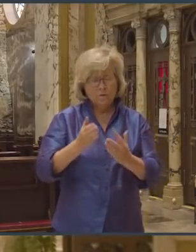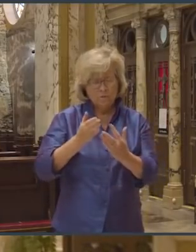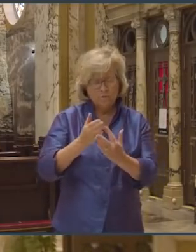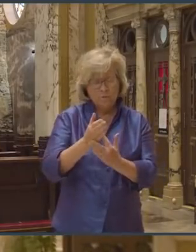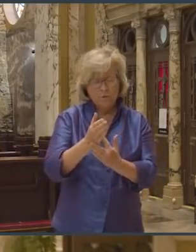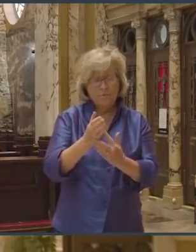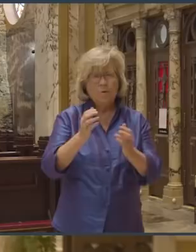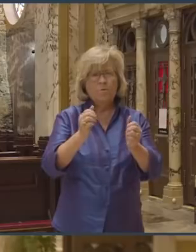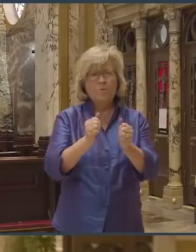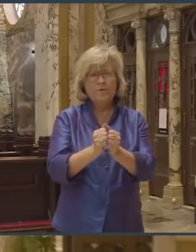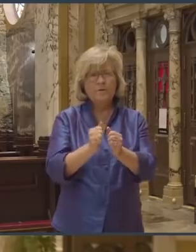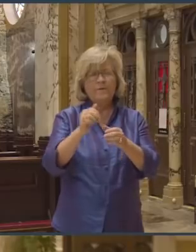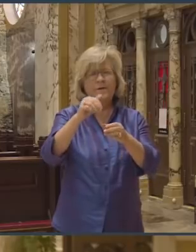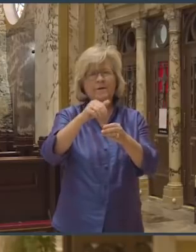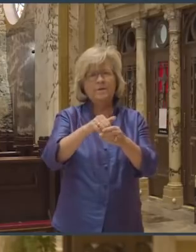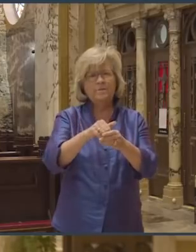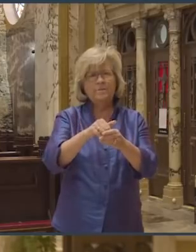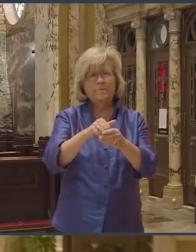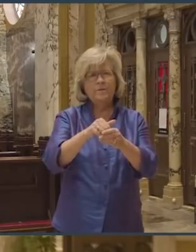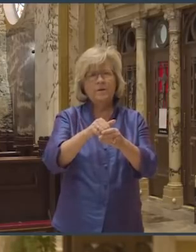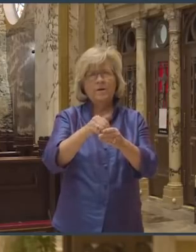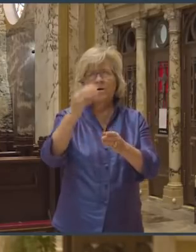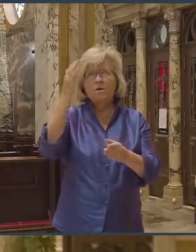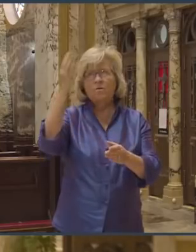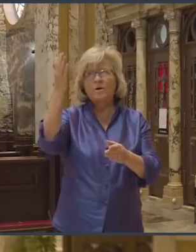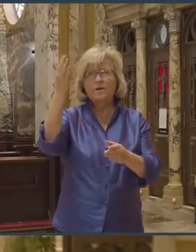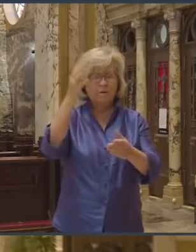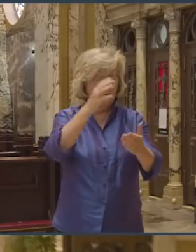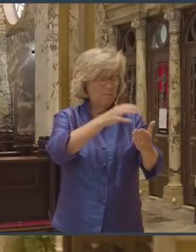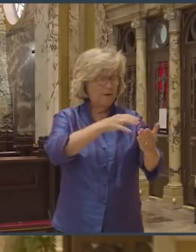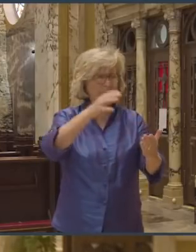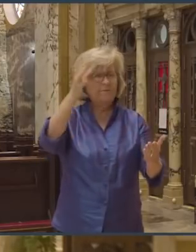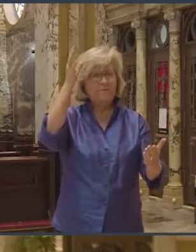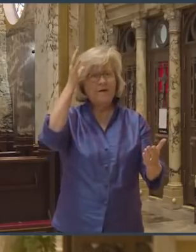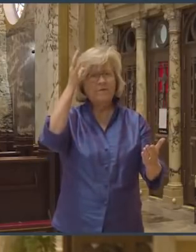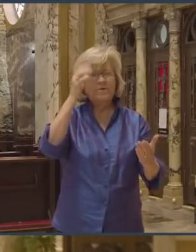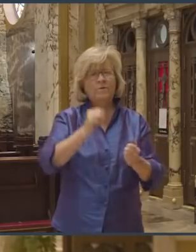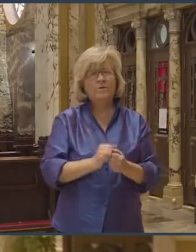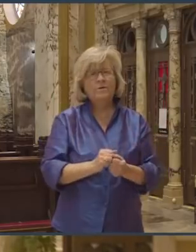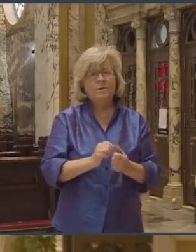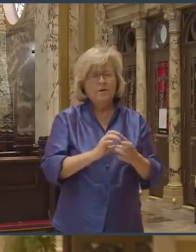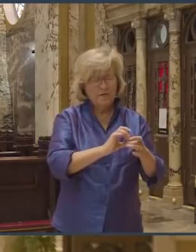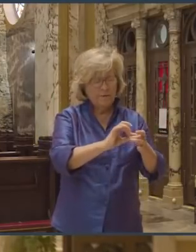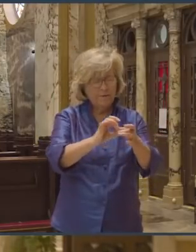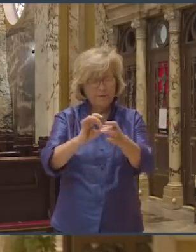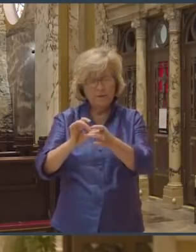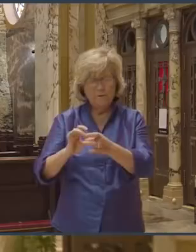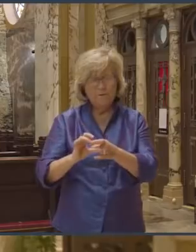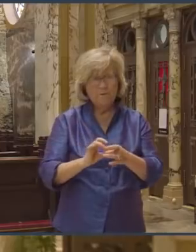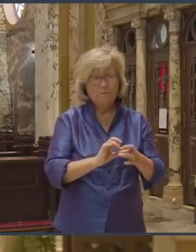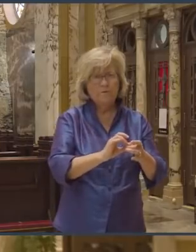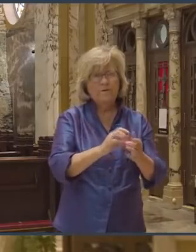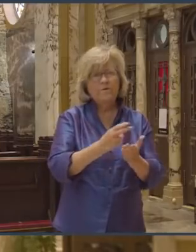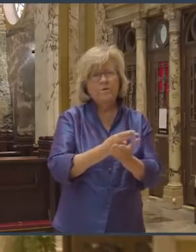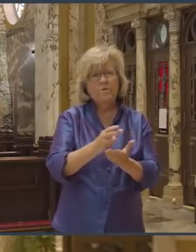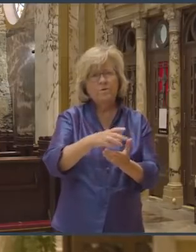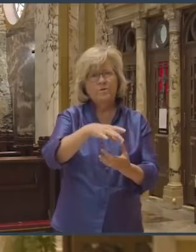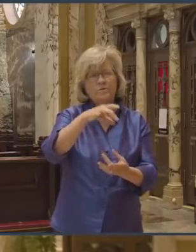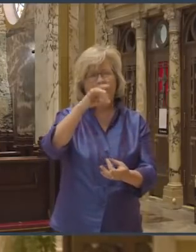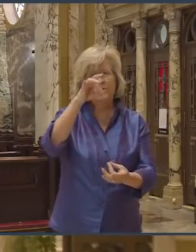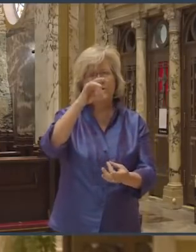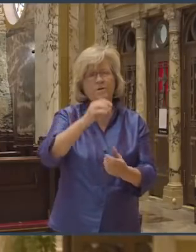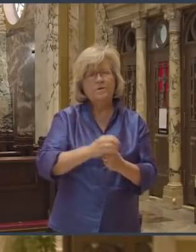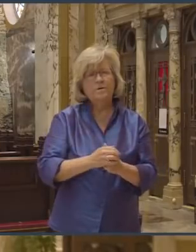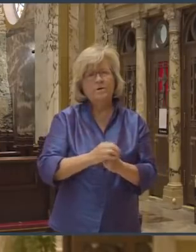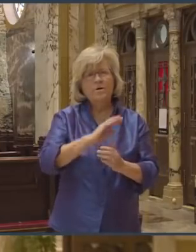Through him and with him and in him, O God, Almighty Father, in the unity of the Holy